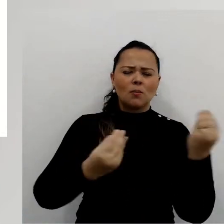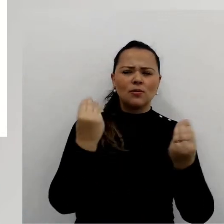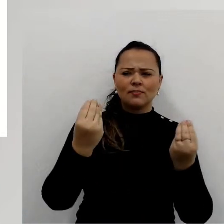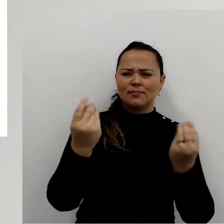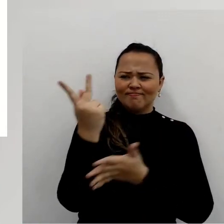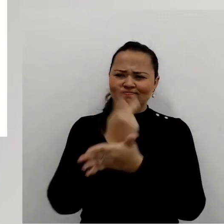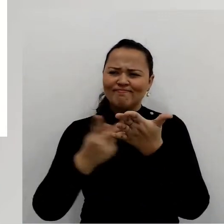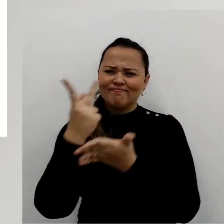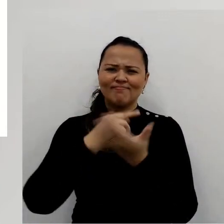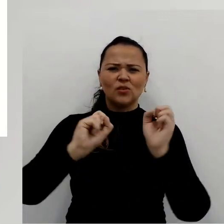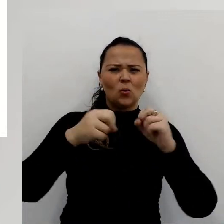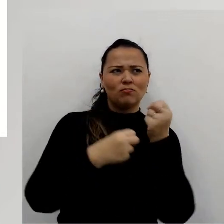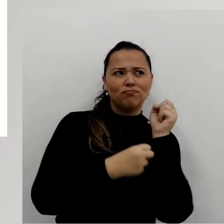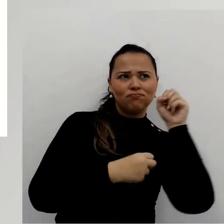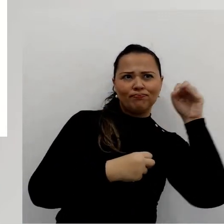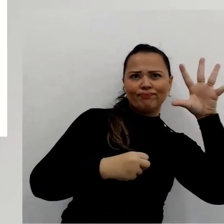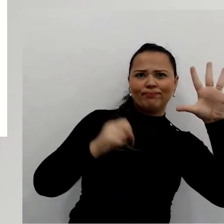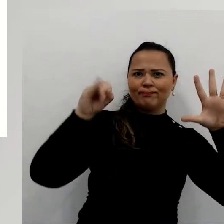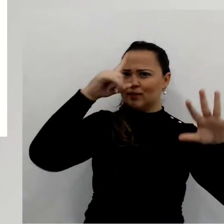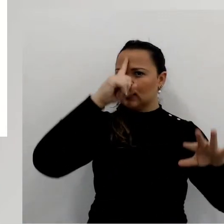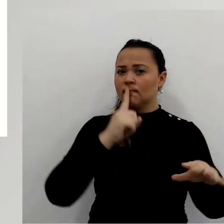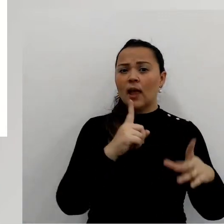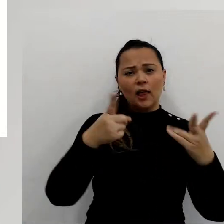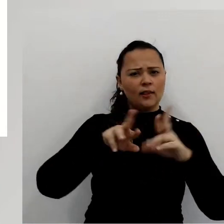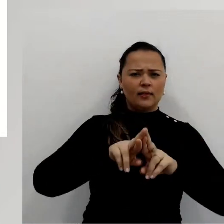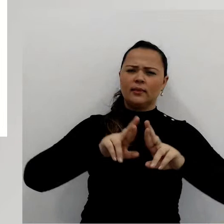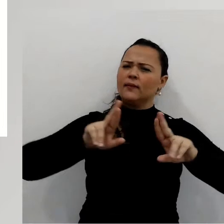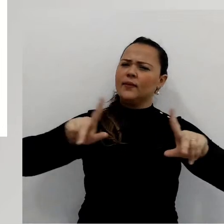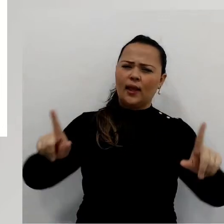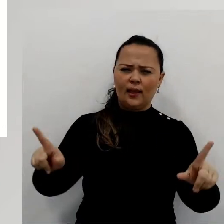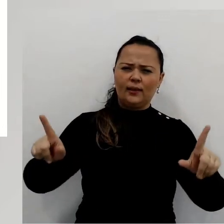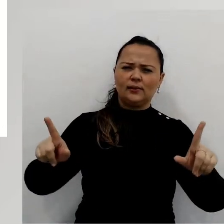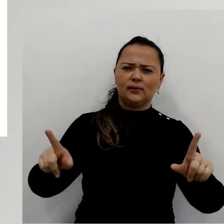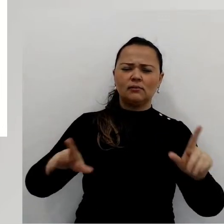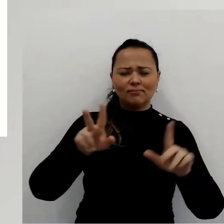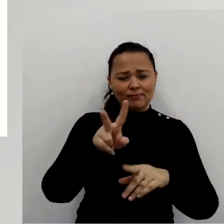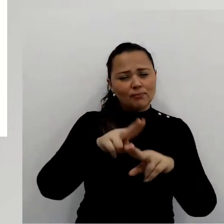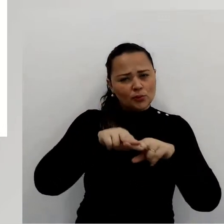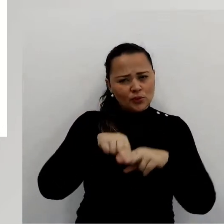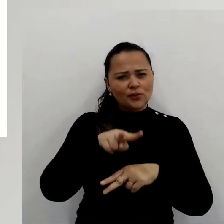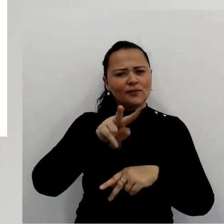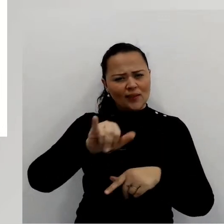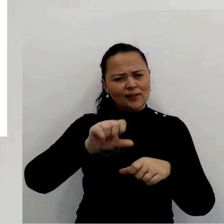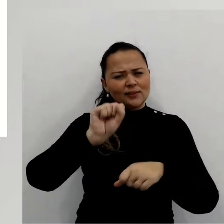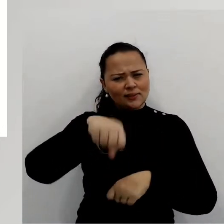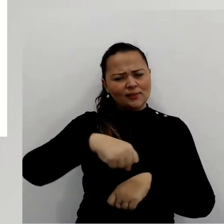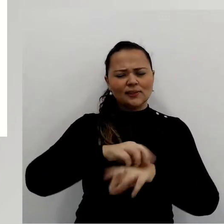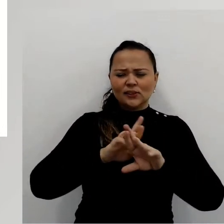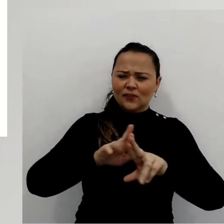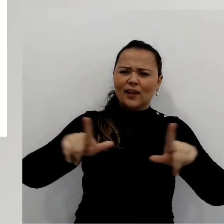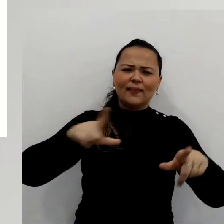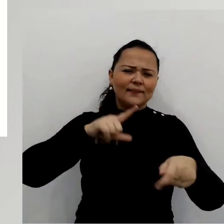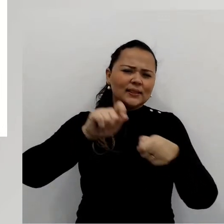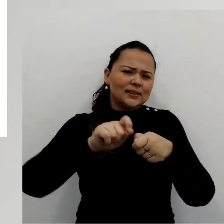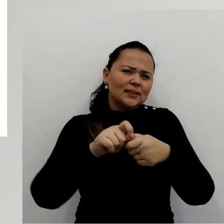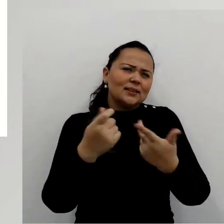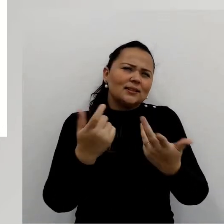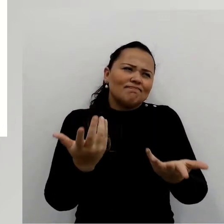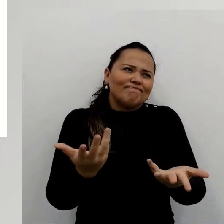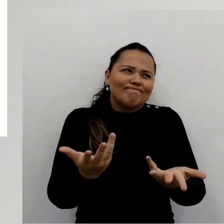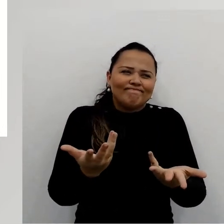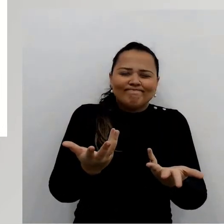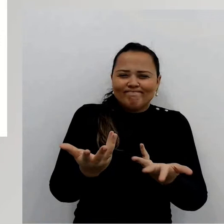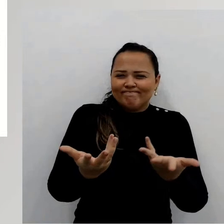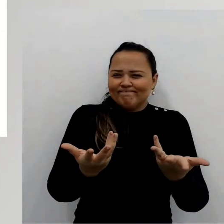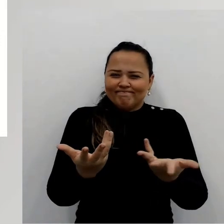are very different. I mean, it's going to be different to make a sign that wraps around a building or a car than